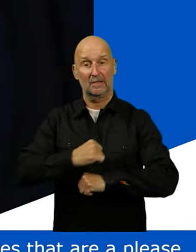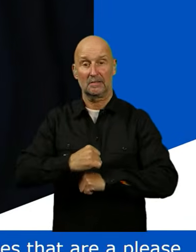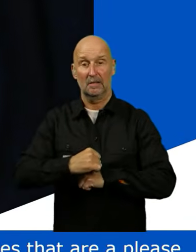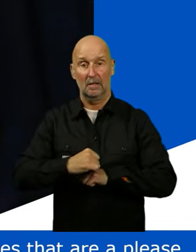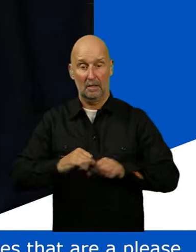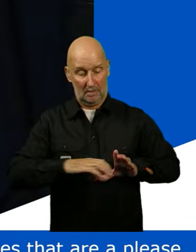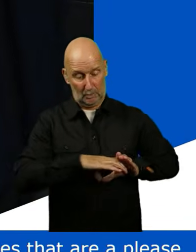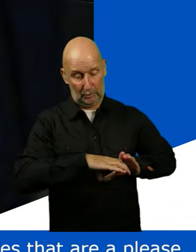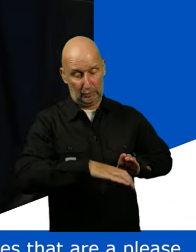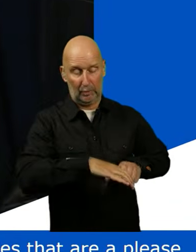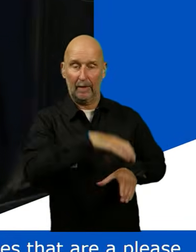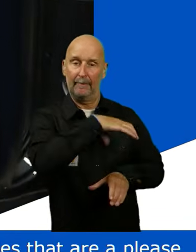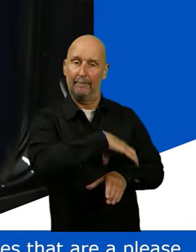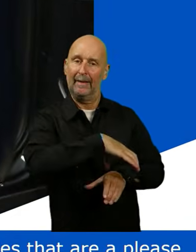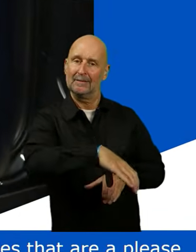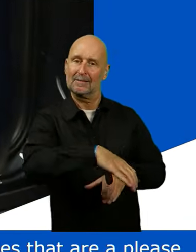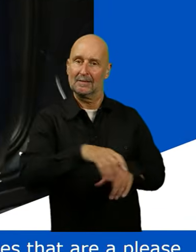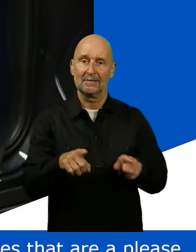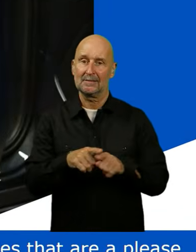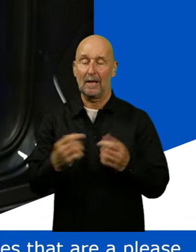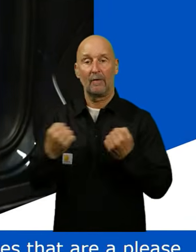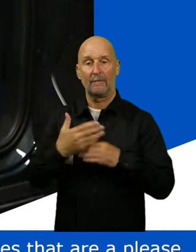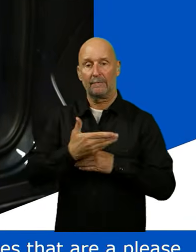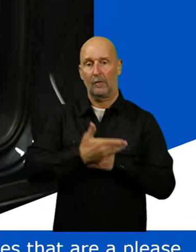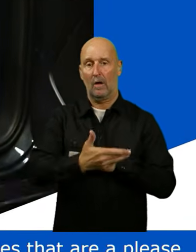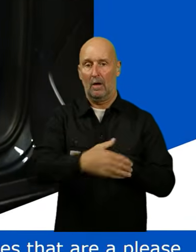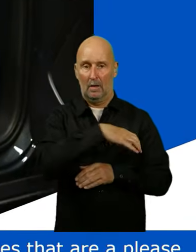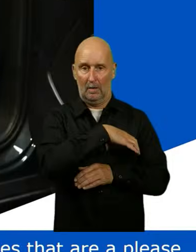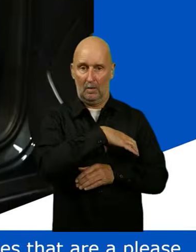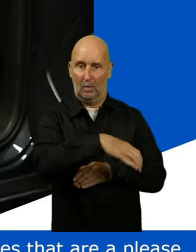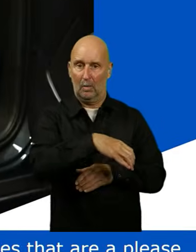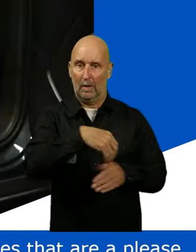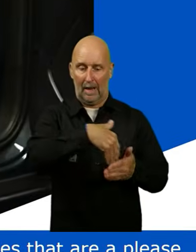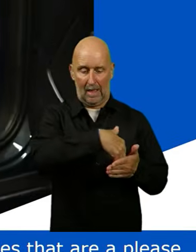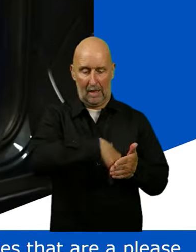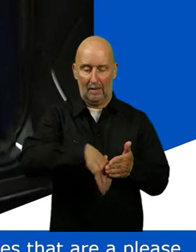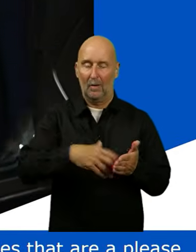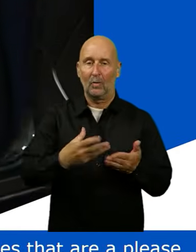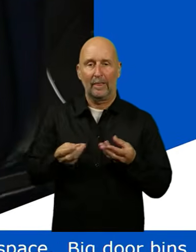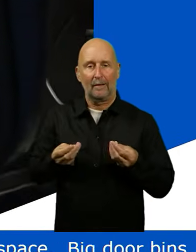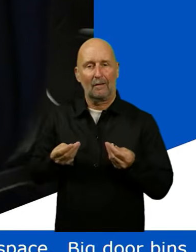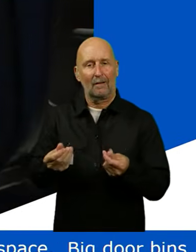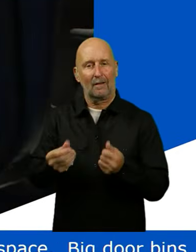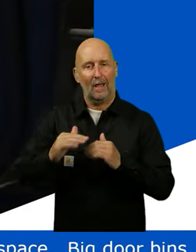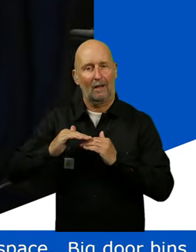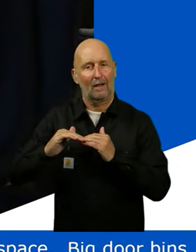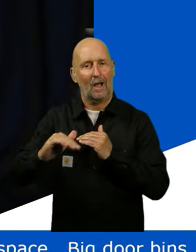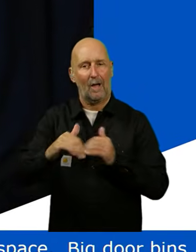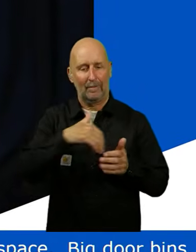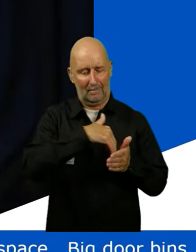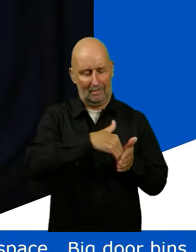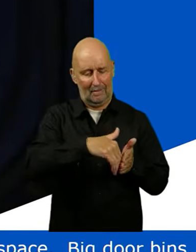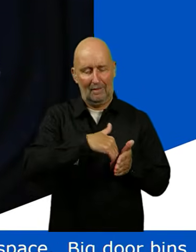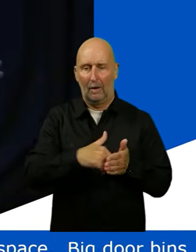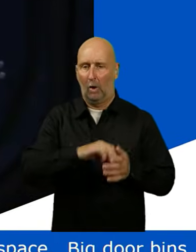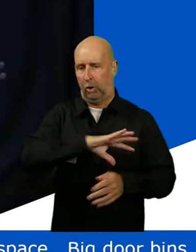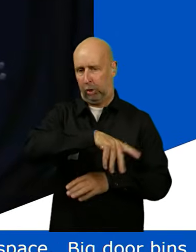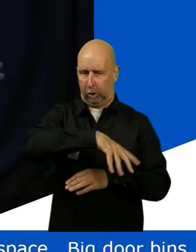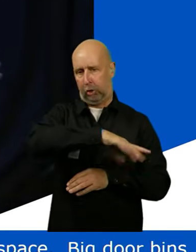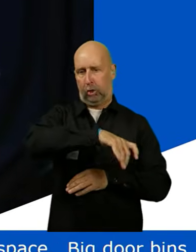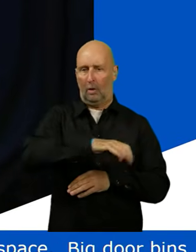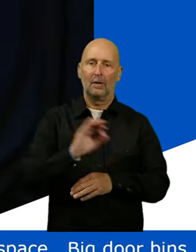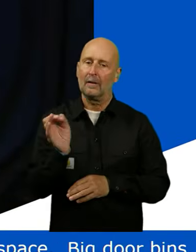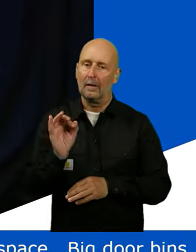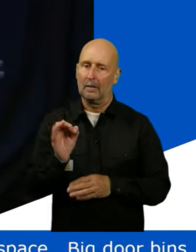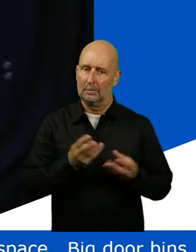door bins here, and like the door bins in the front, these are actually lined with carpet-like material, so things don't rattle about in there. And